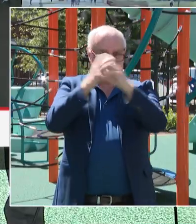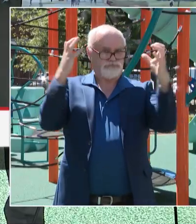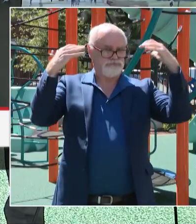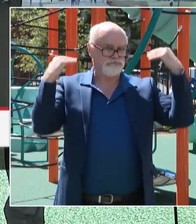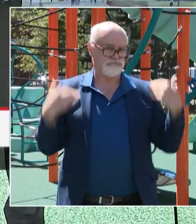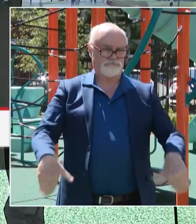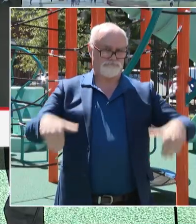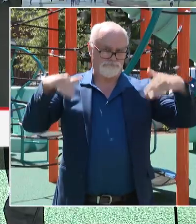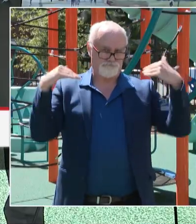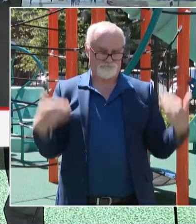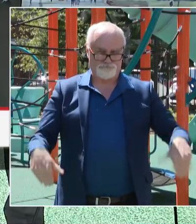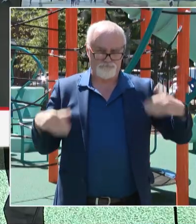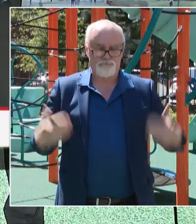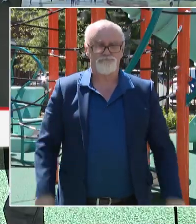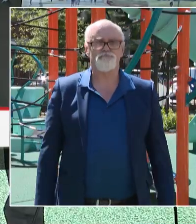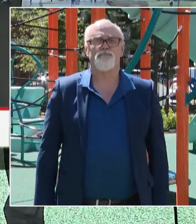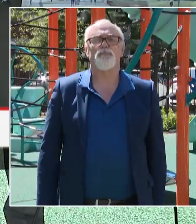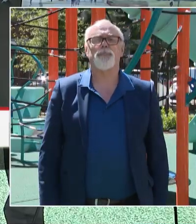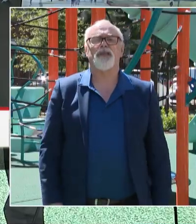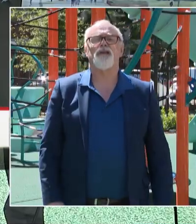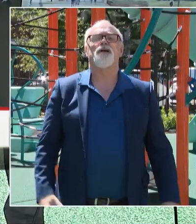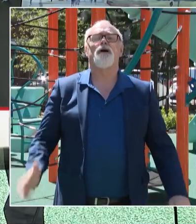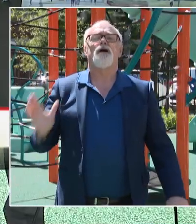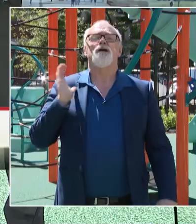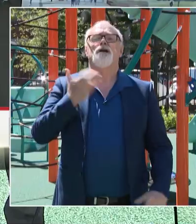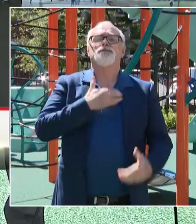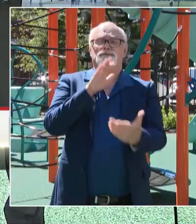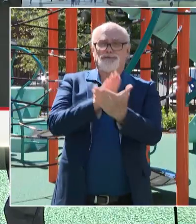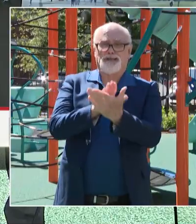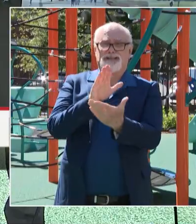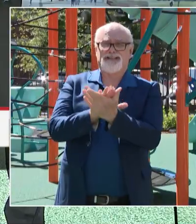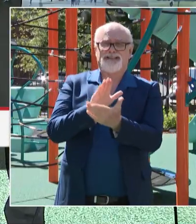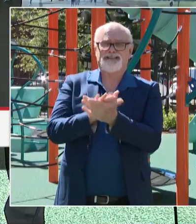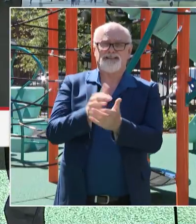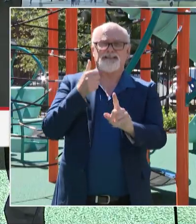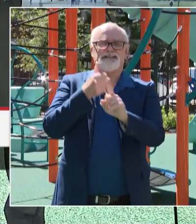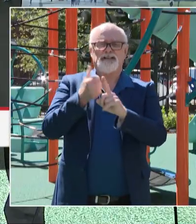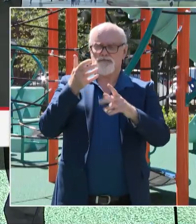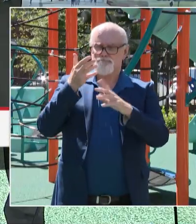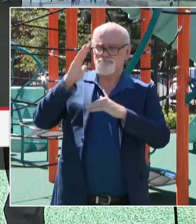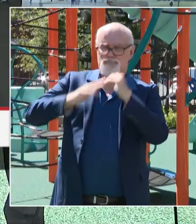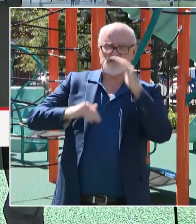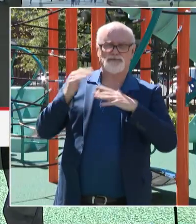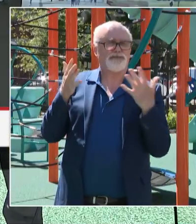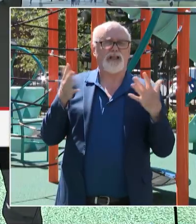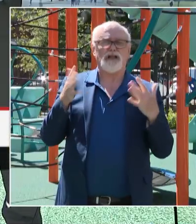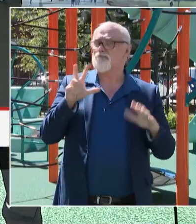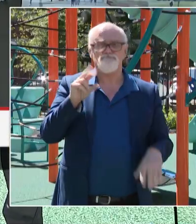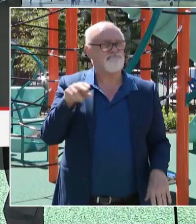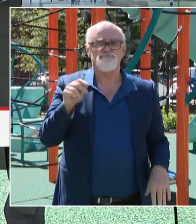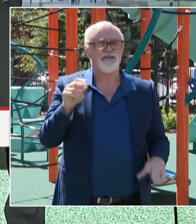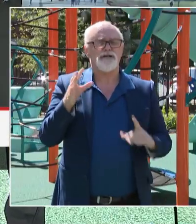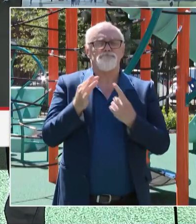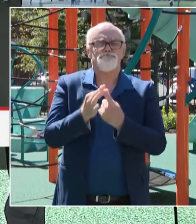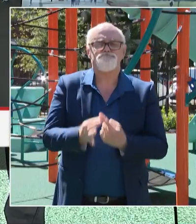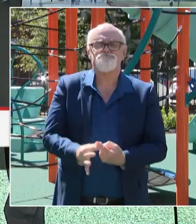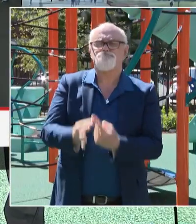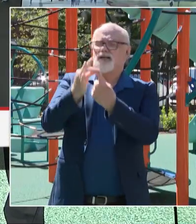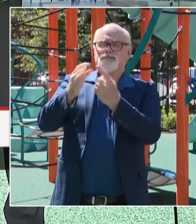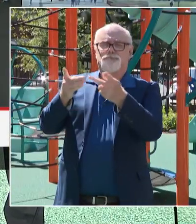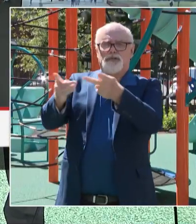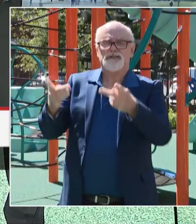Our schools are not just buildings. They're places that our children come to learn and to grow. And when